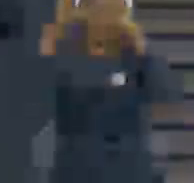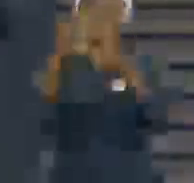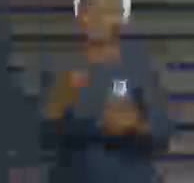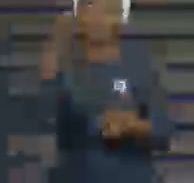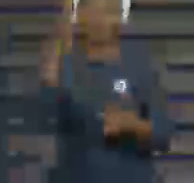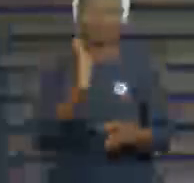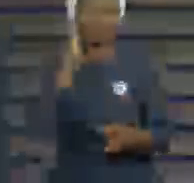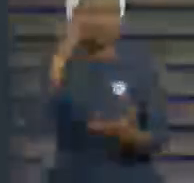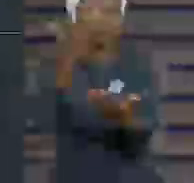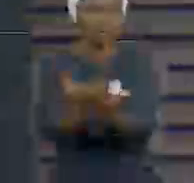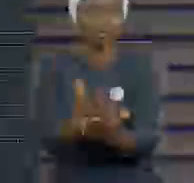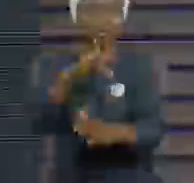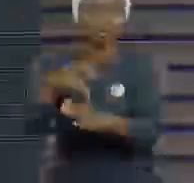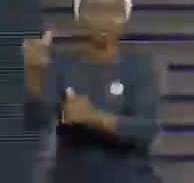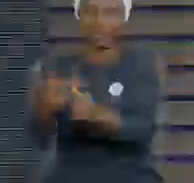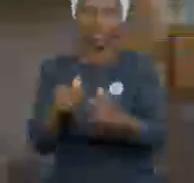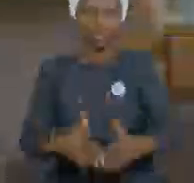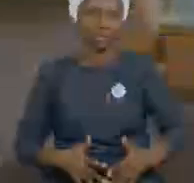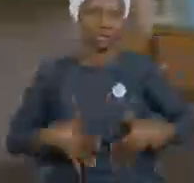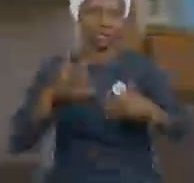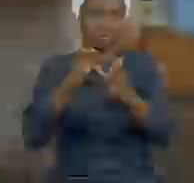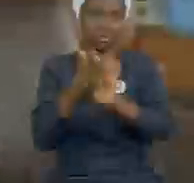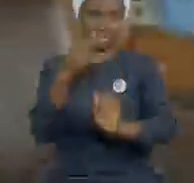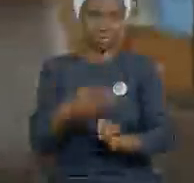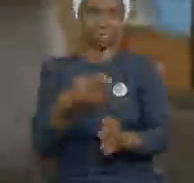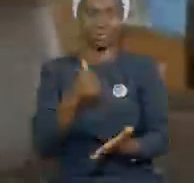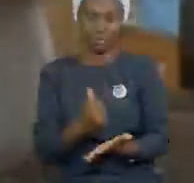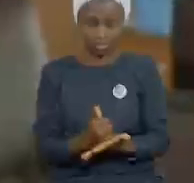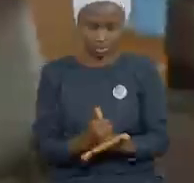every life in Jesus' name.